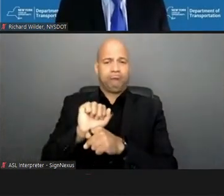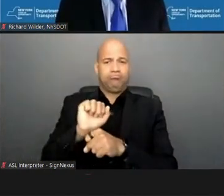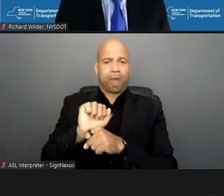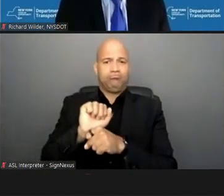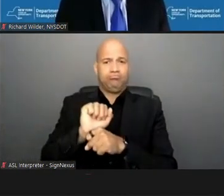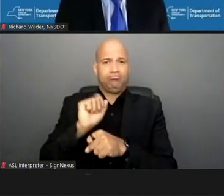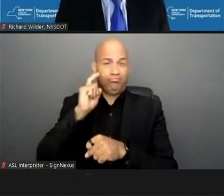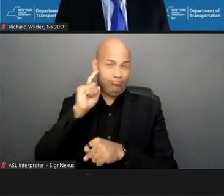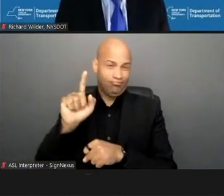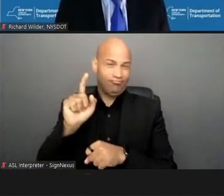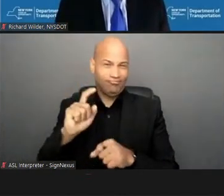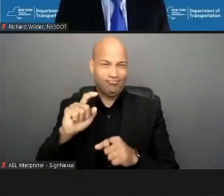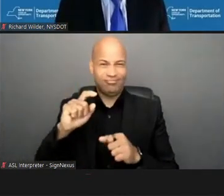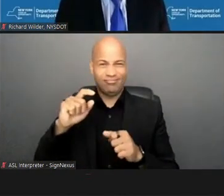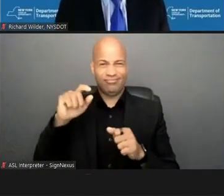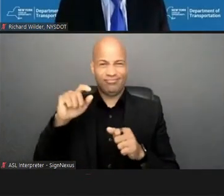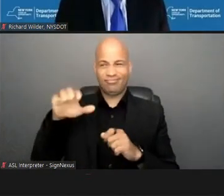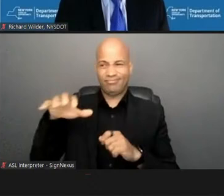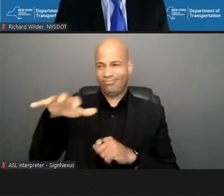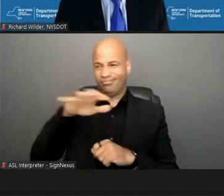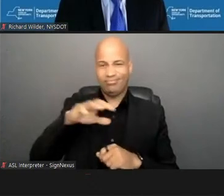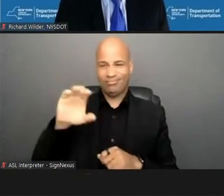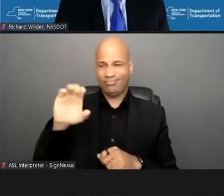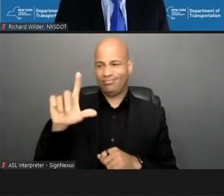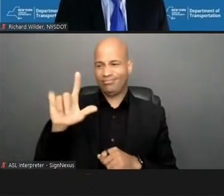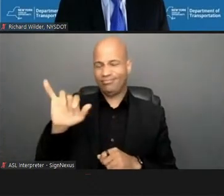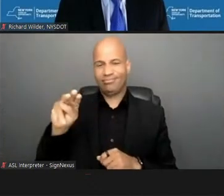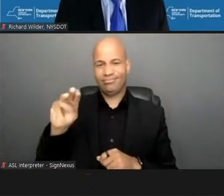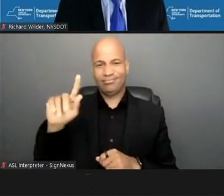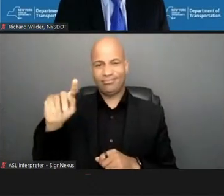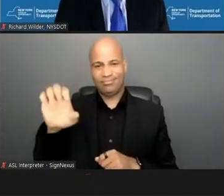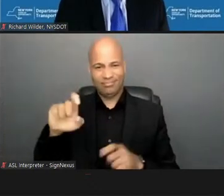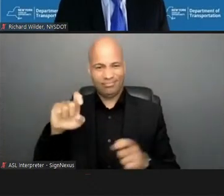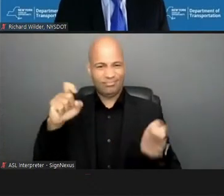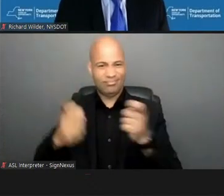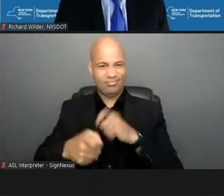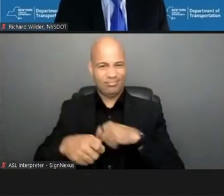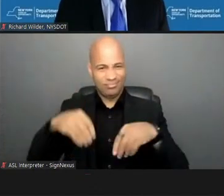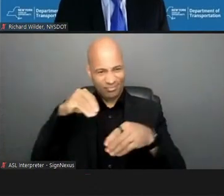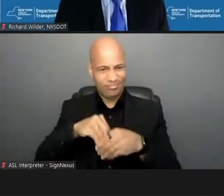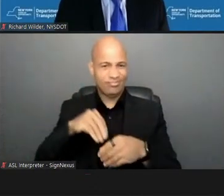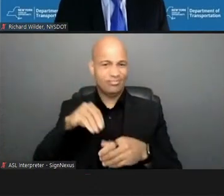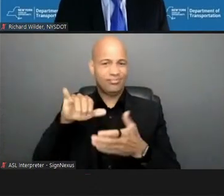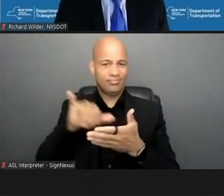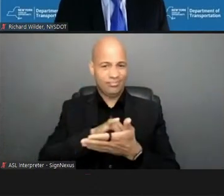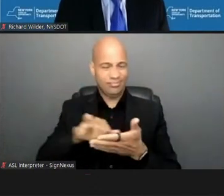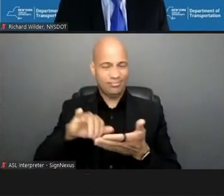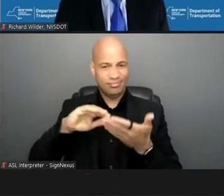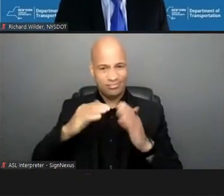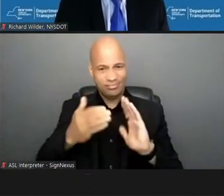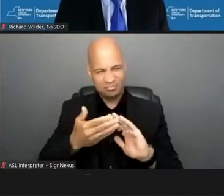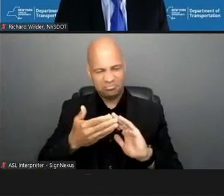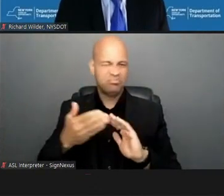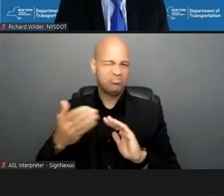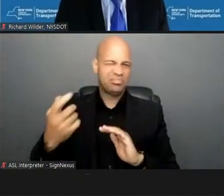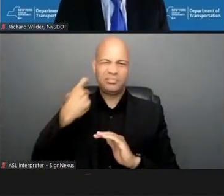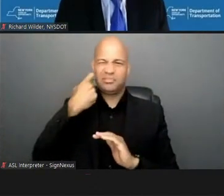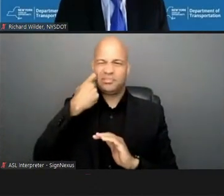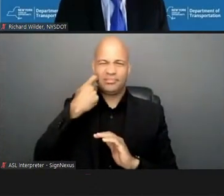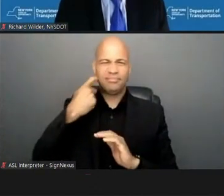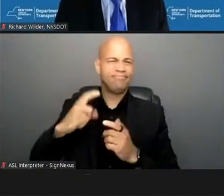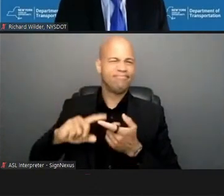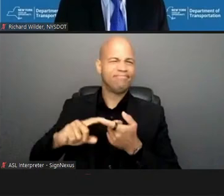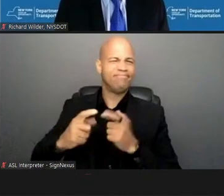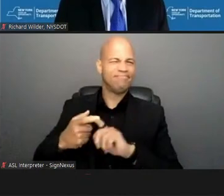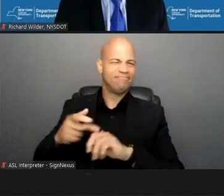climate change in New York City uh just this week a British friend who was visiting